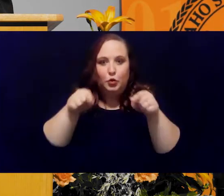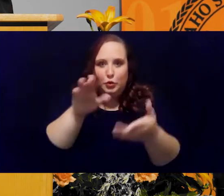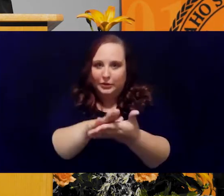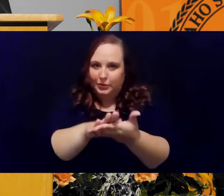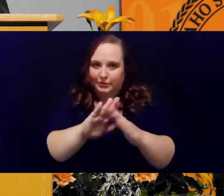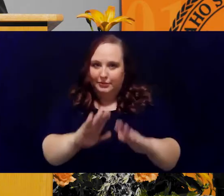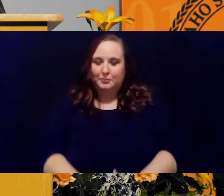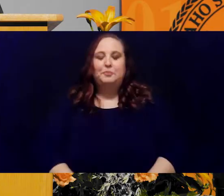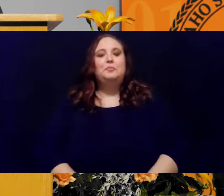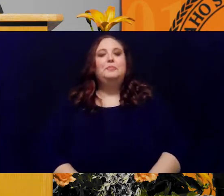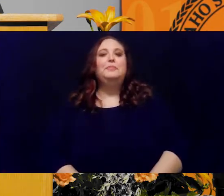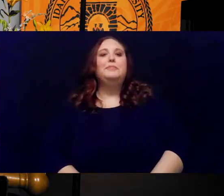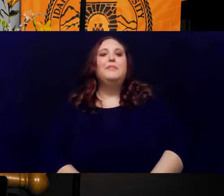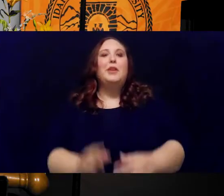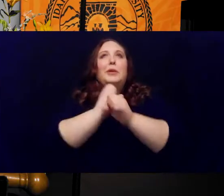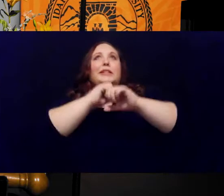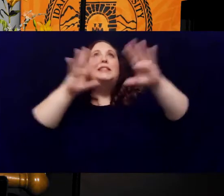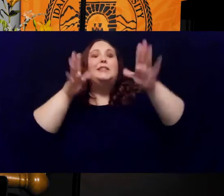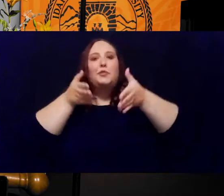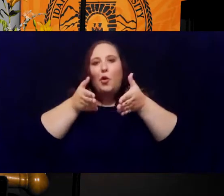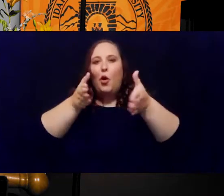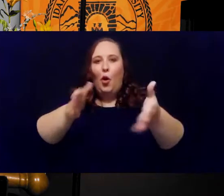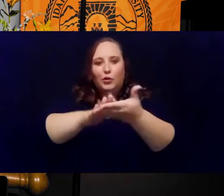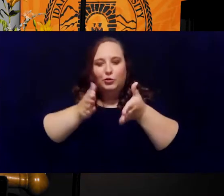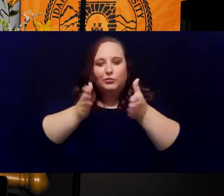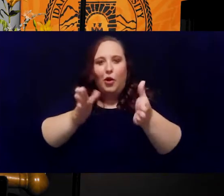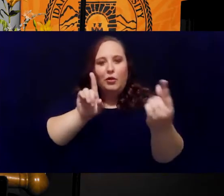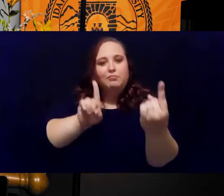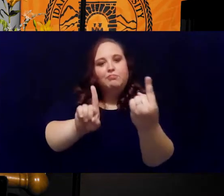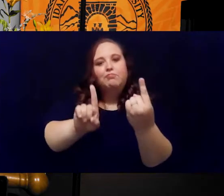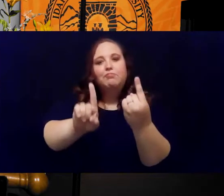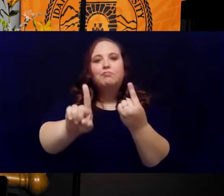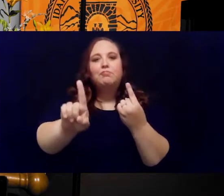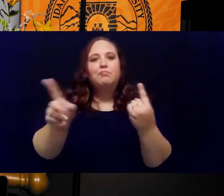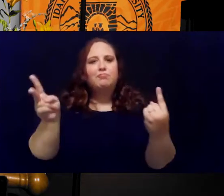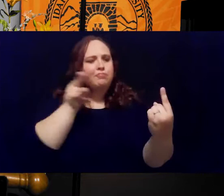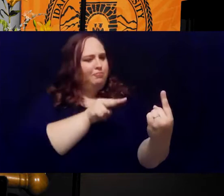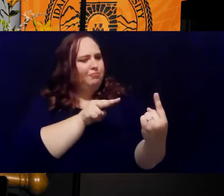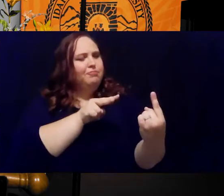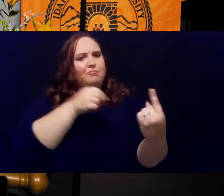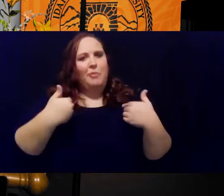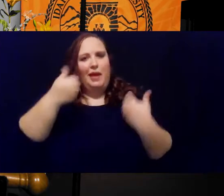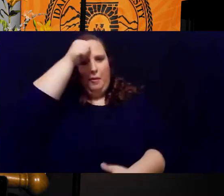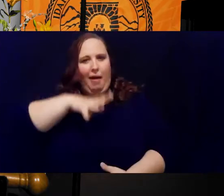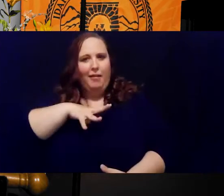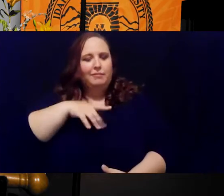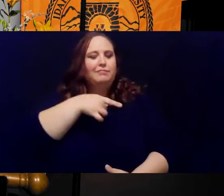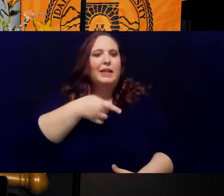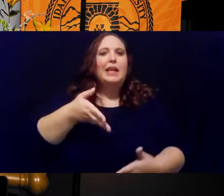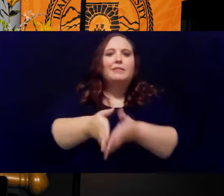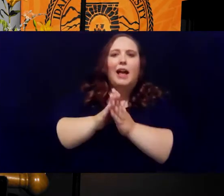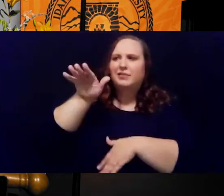degree program. But as I lingered down the hallway to my classroom, I was bypassed by a